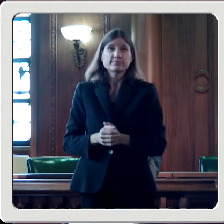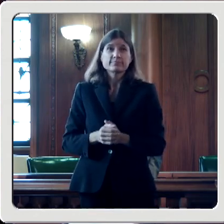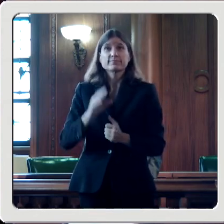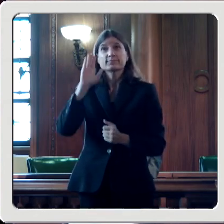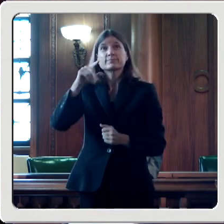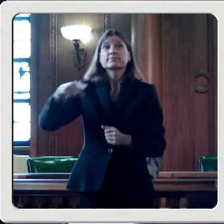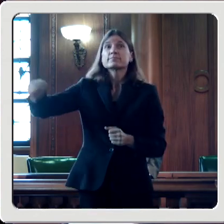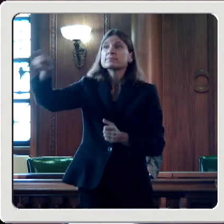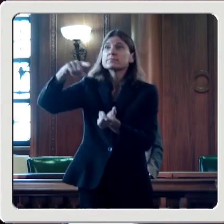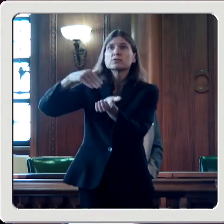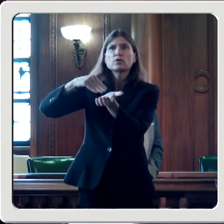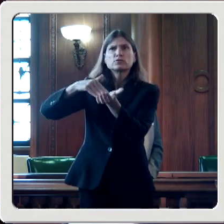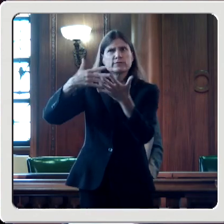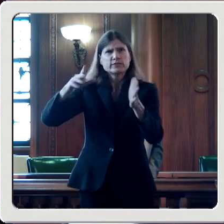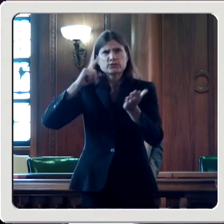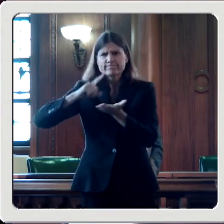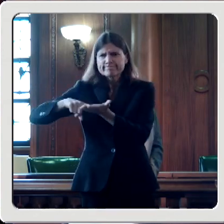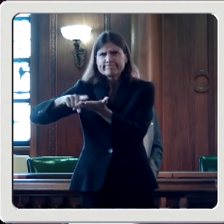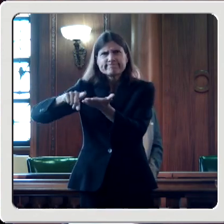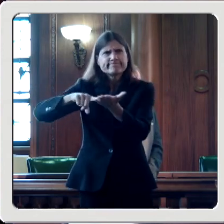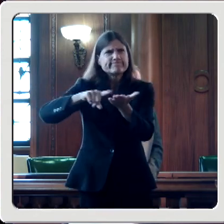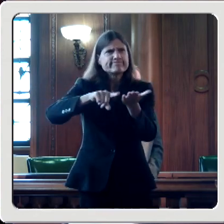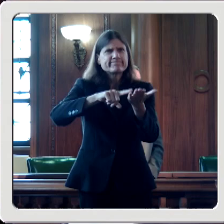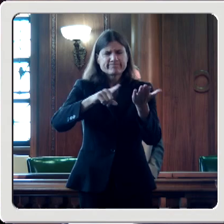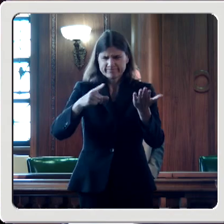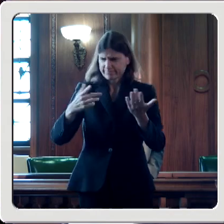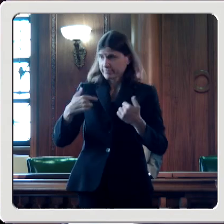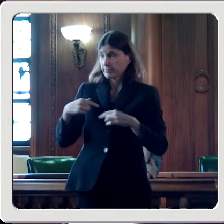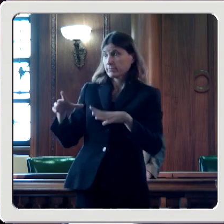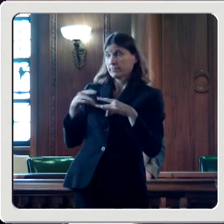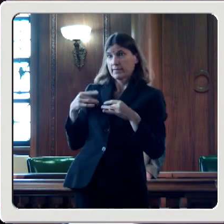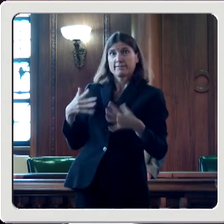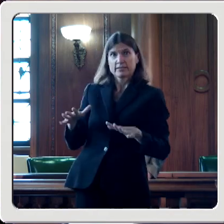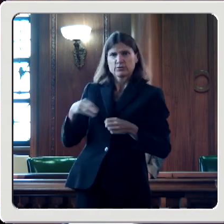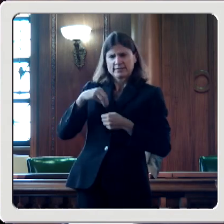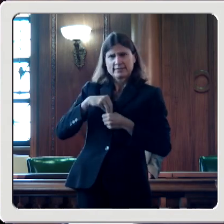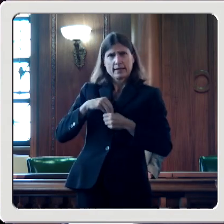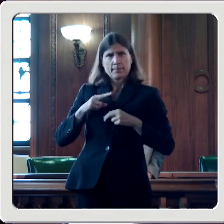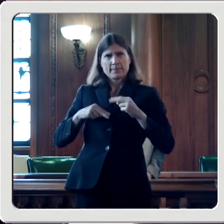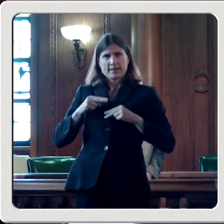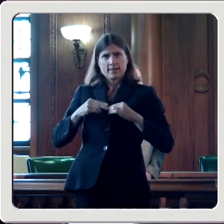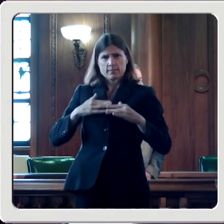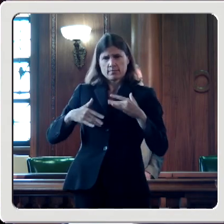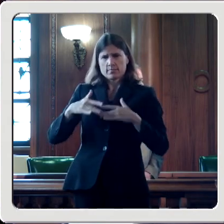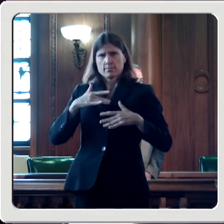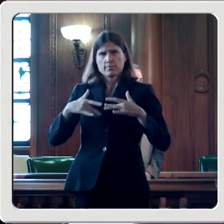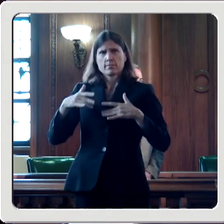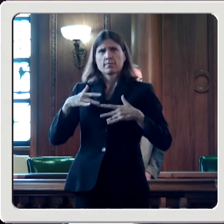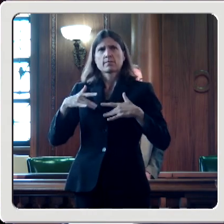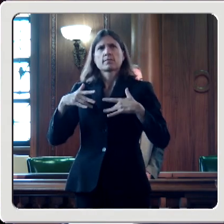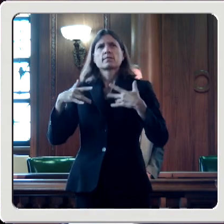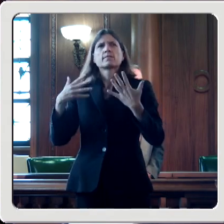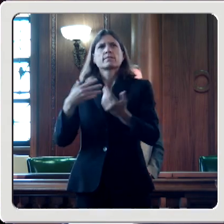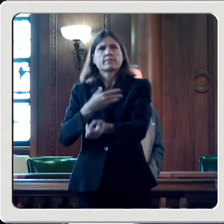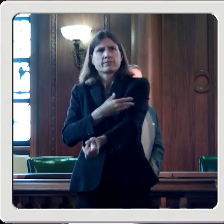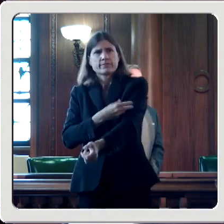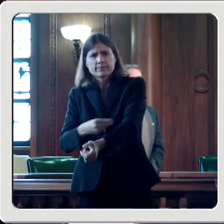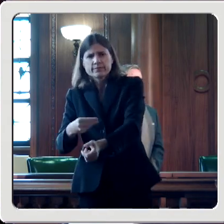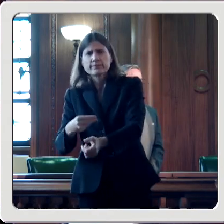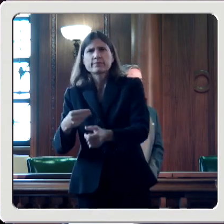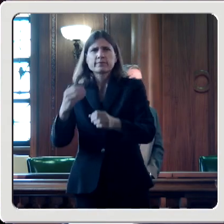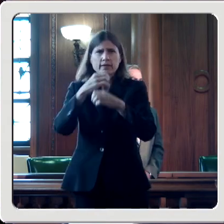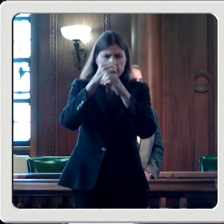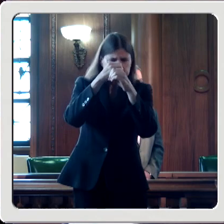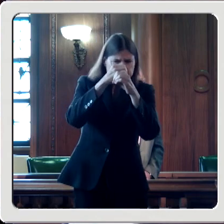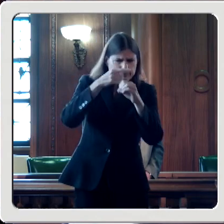individual forms a different kind of immune response to the virus, and therefore some variability in effectiveness would be expected.